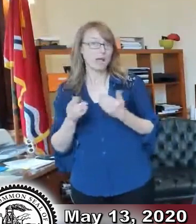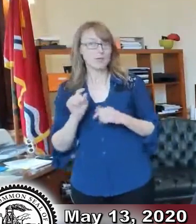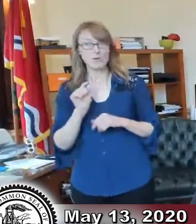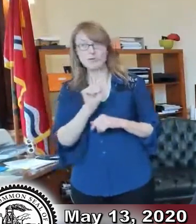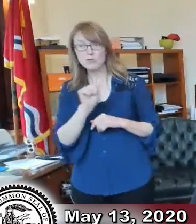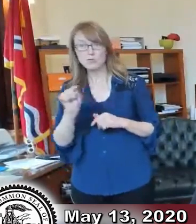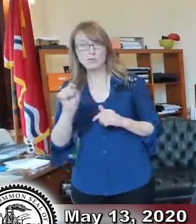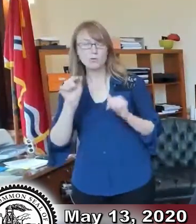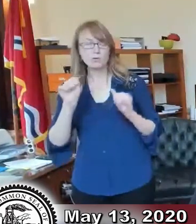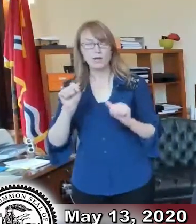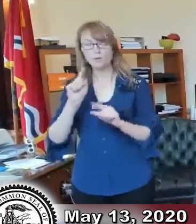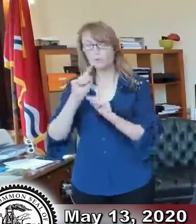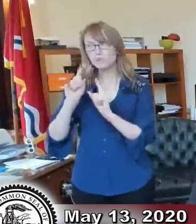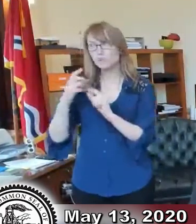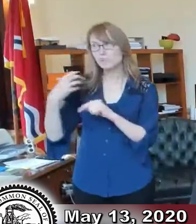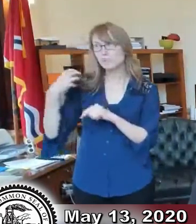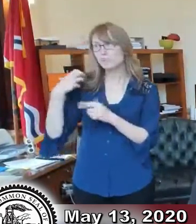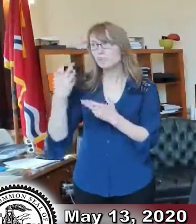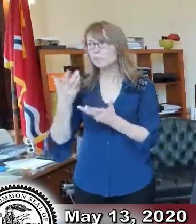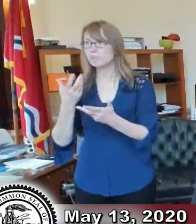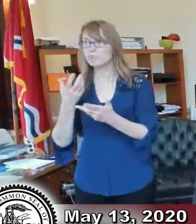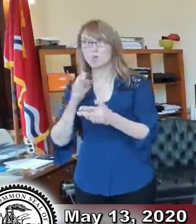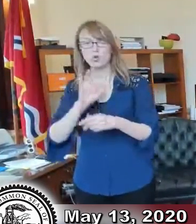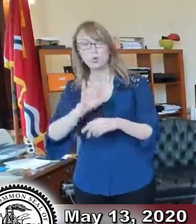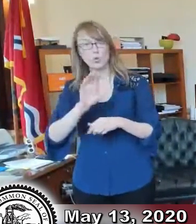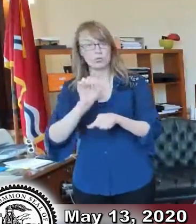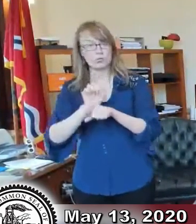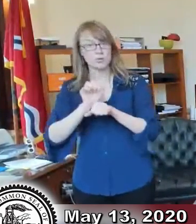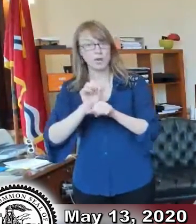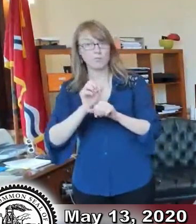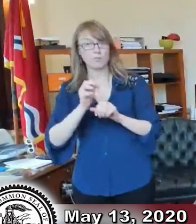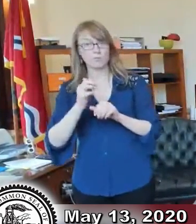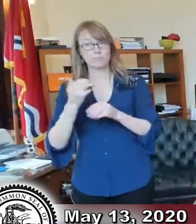your job duties so that you no longer interfacing with the public.